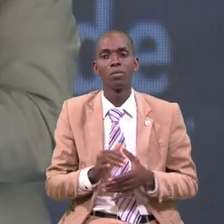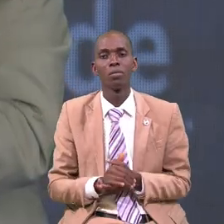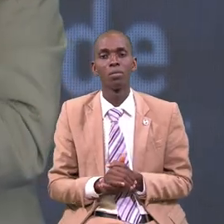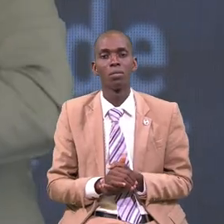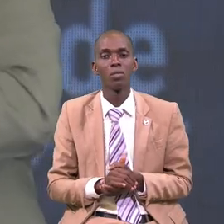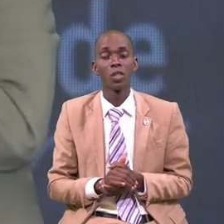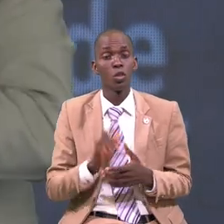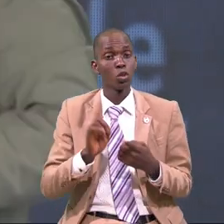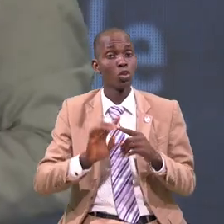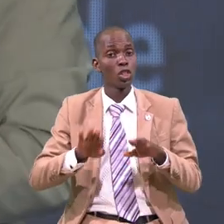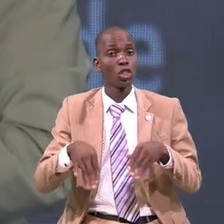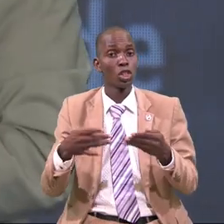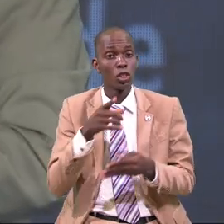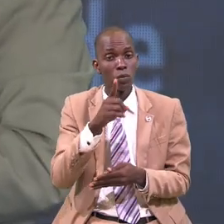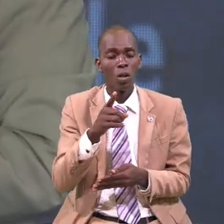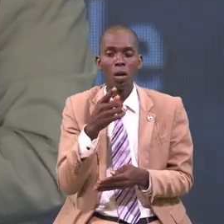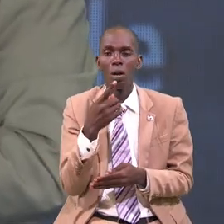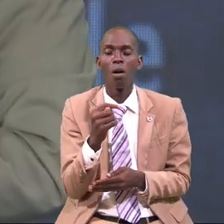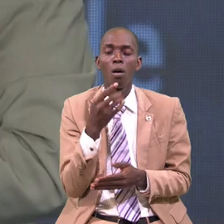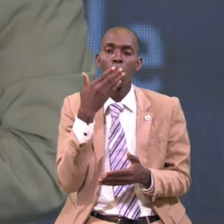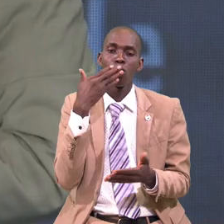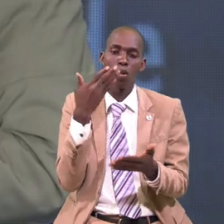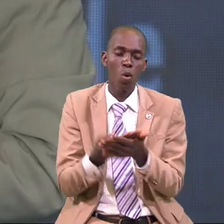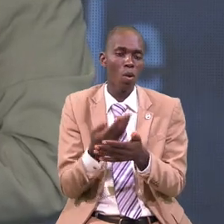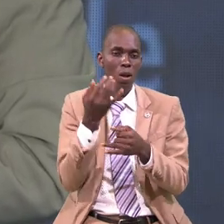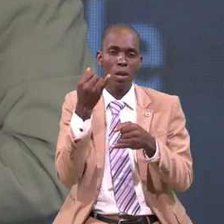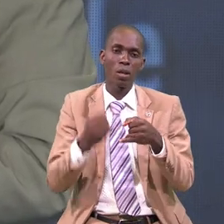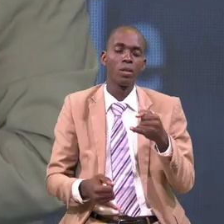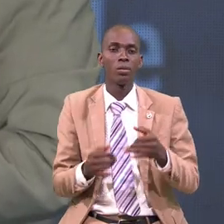To give you an expected end.